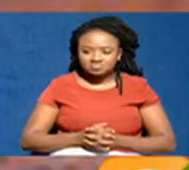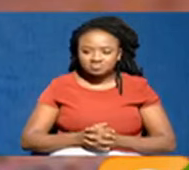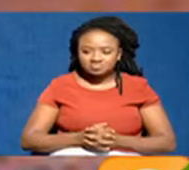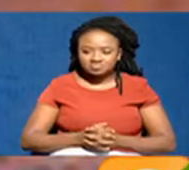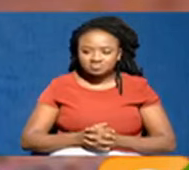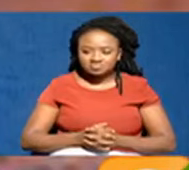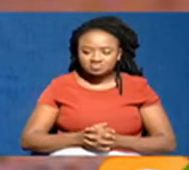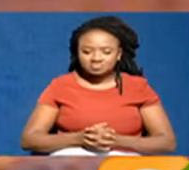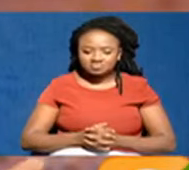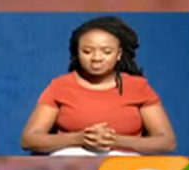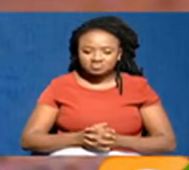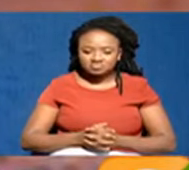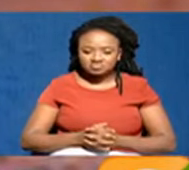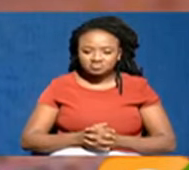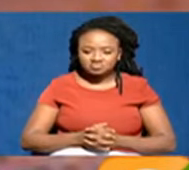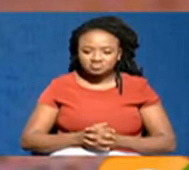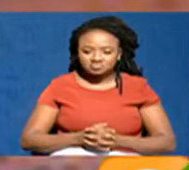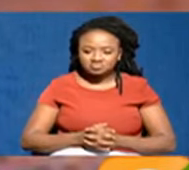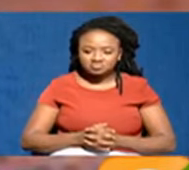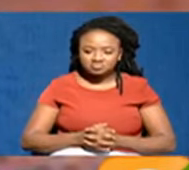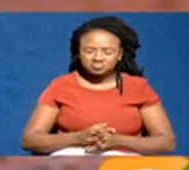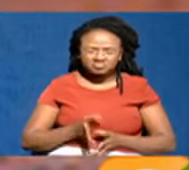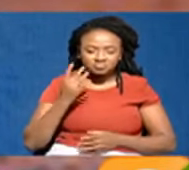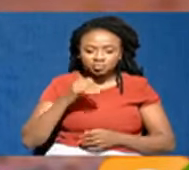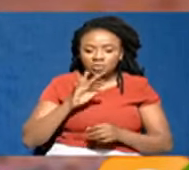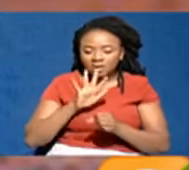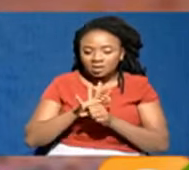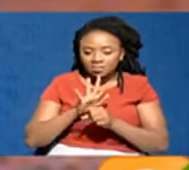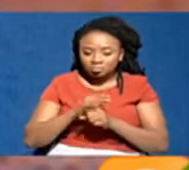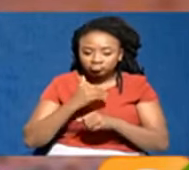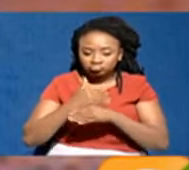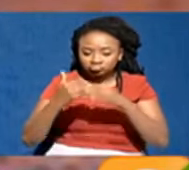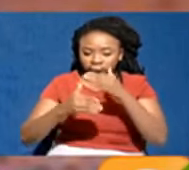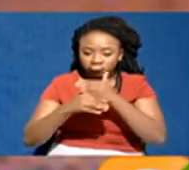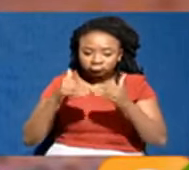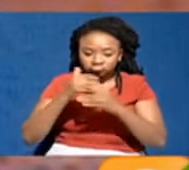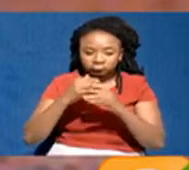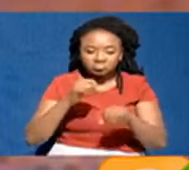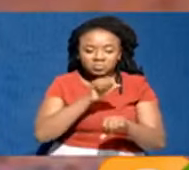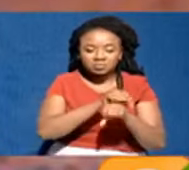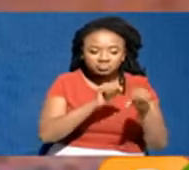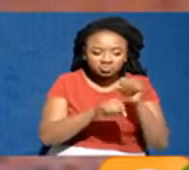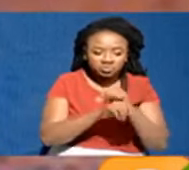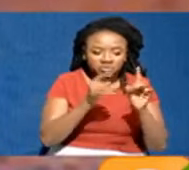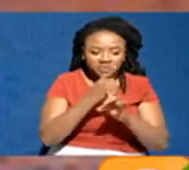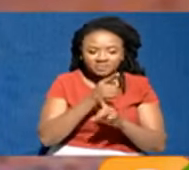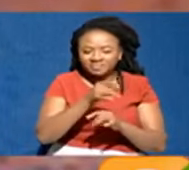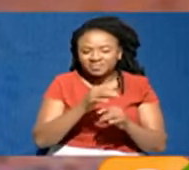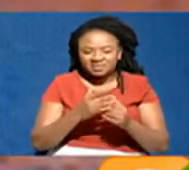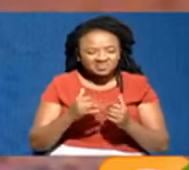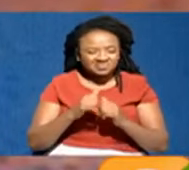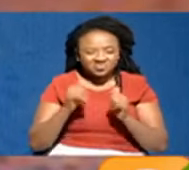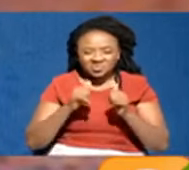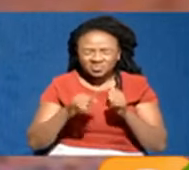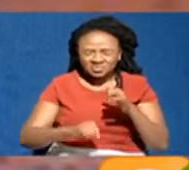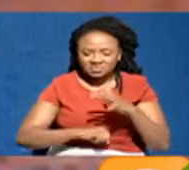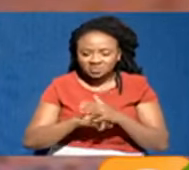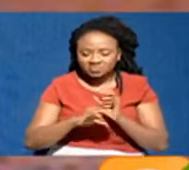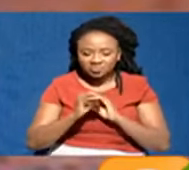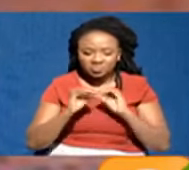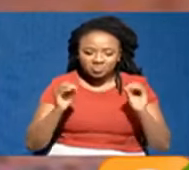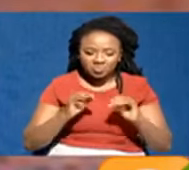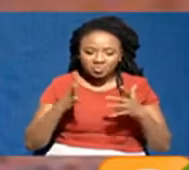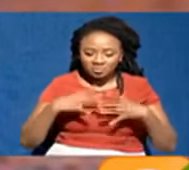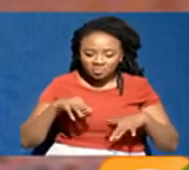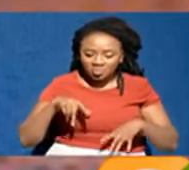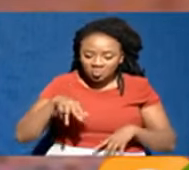share the road with them, because many times the infrastructure is not very supporting for people in wheelchairs and people that are walking and even people that are cycling. So